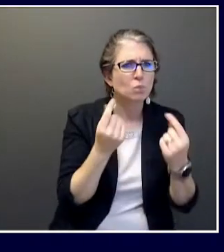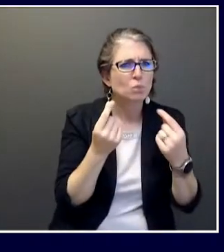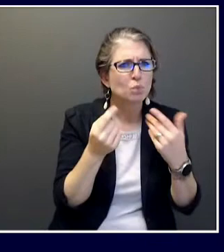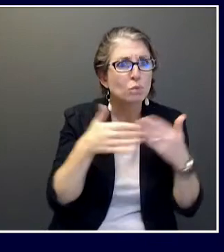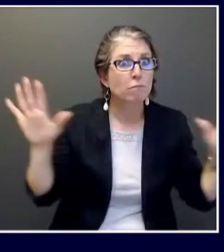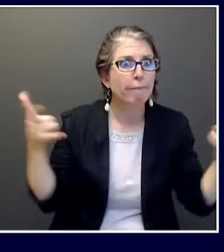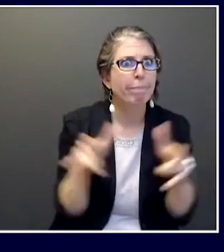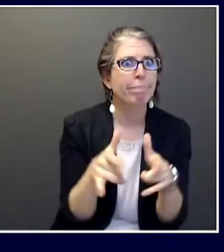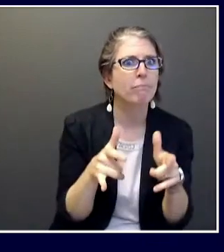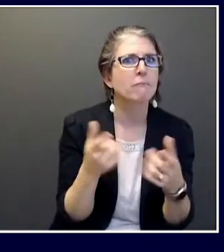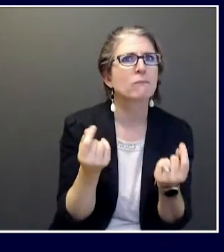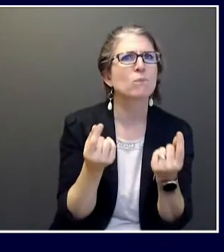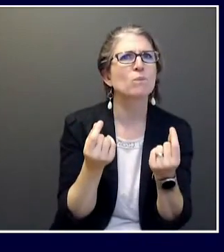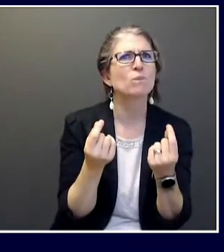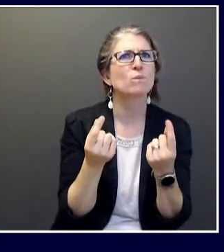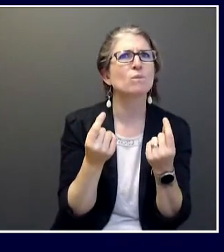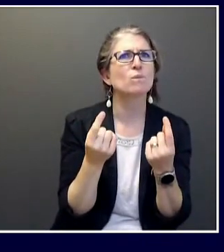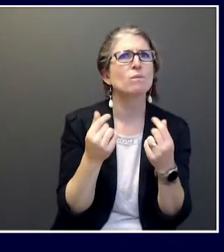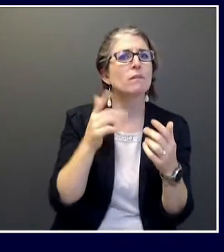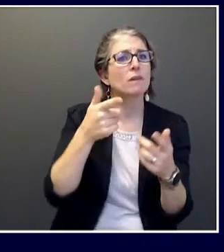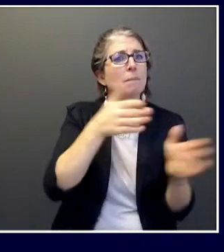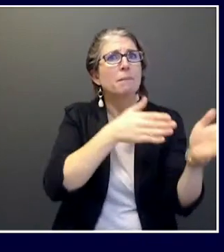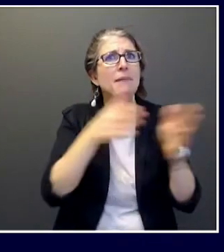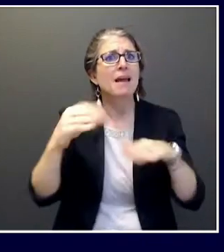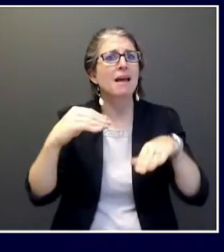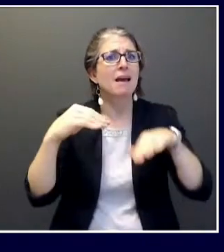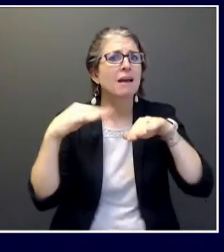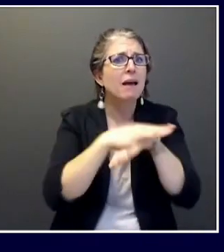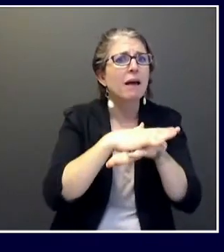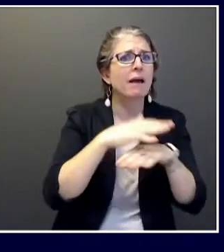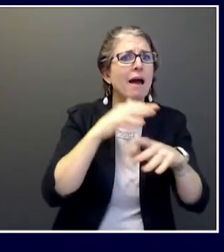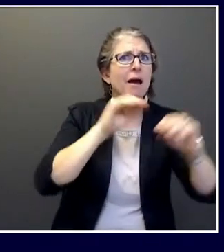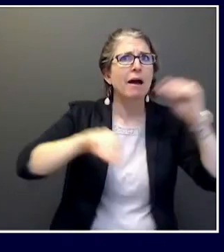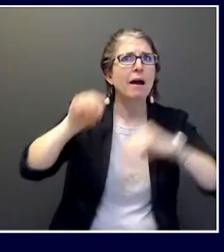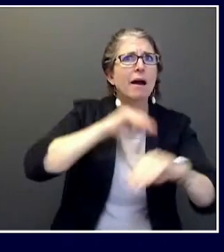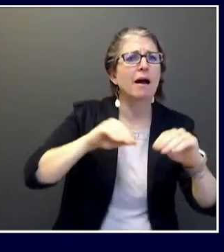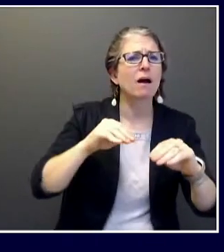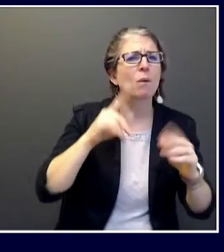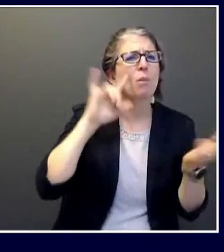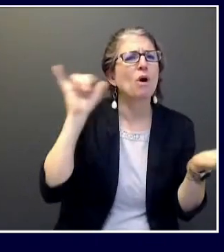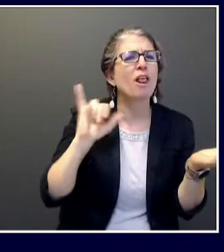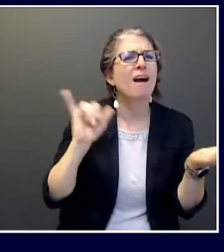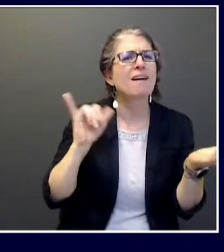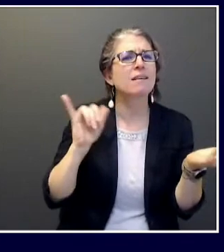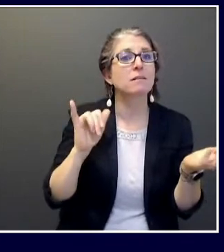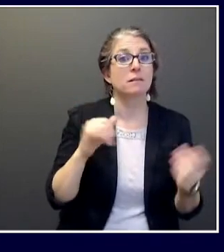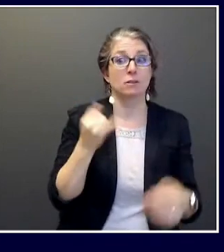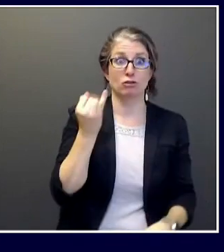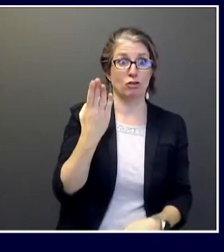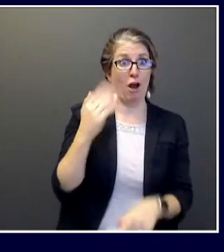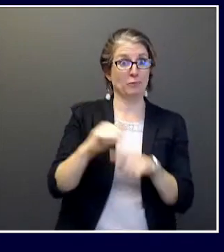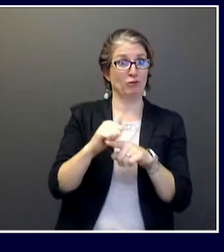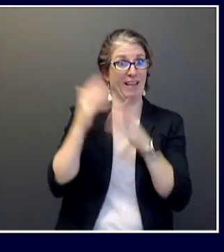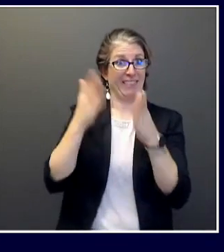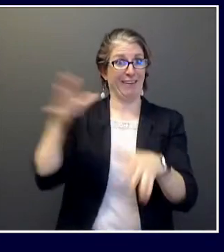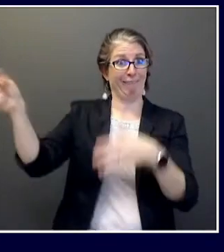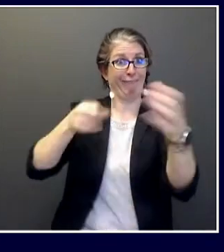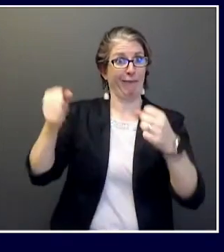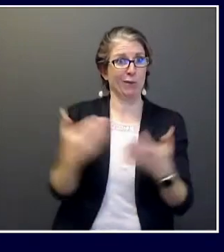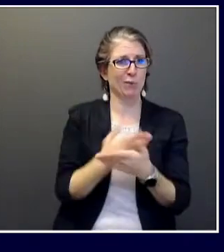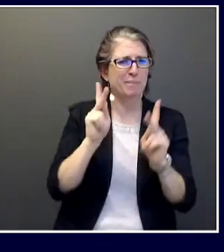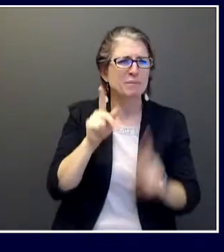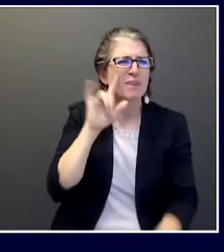for a healthcare provider. Sure. And I would just say, going back to, I mean, we do